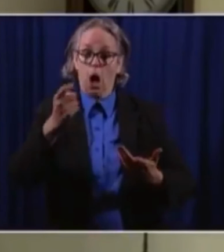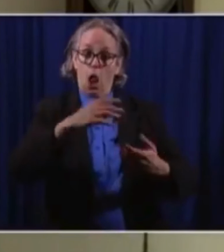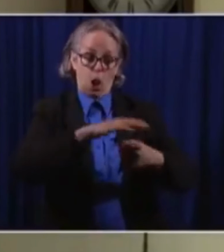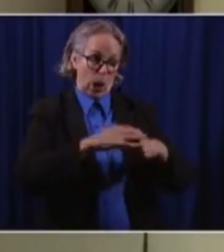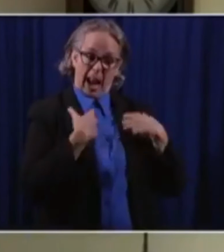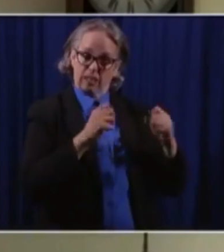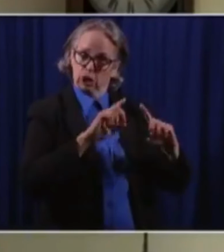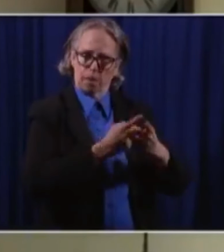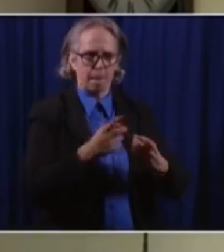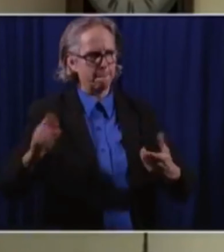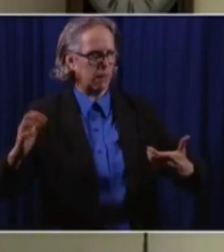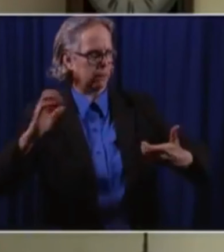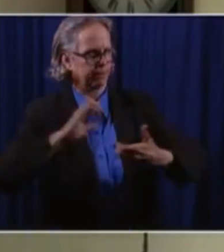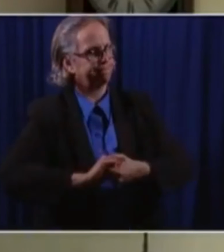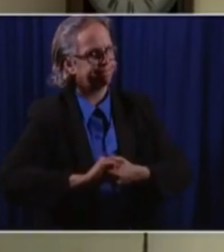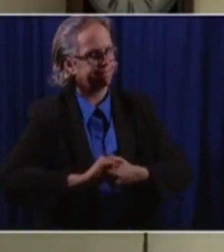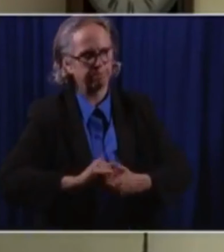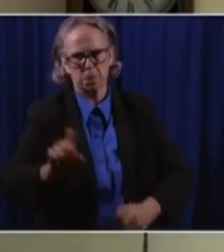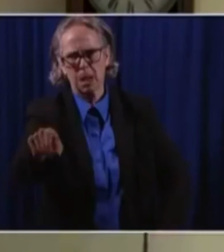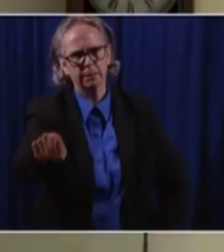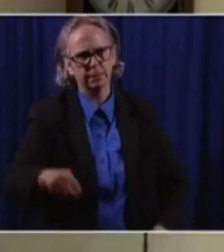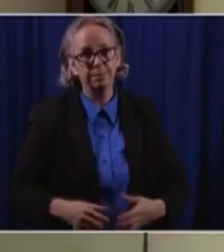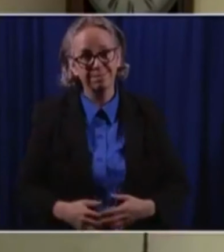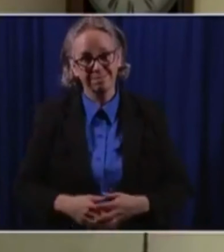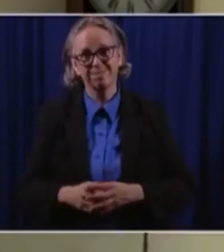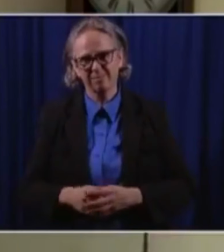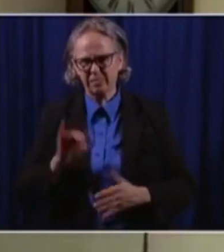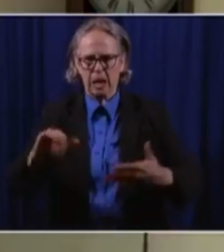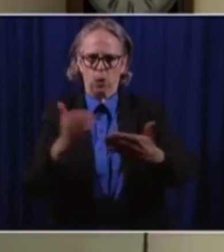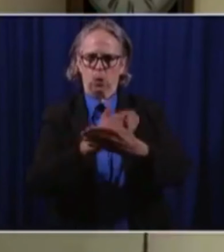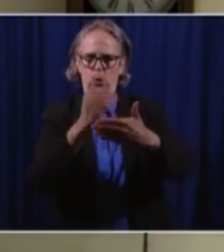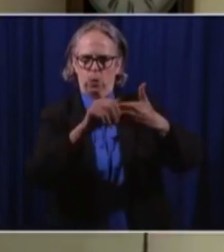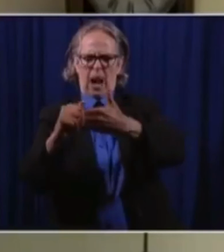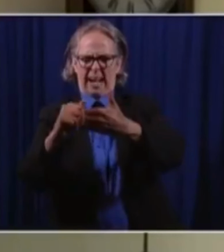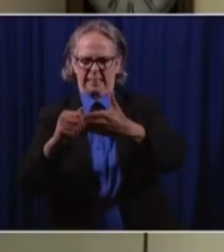testing that they have to do. We look forward to